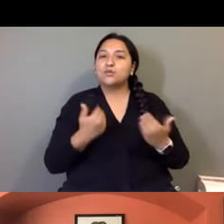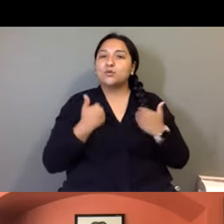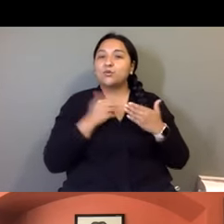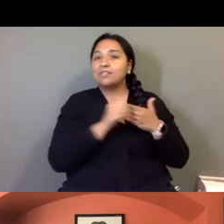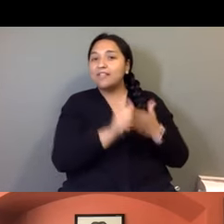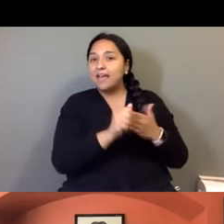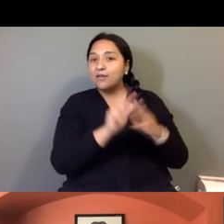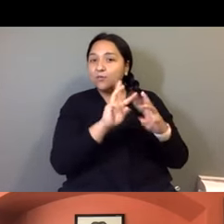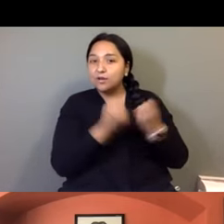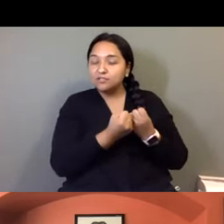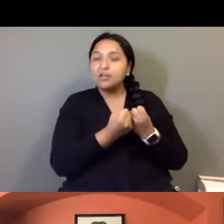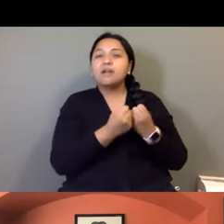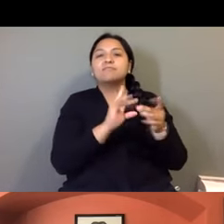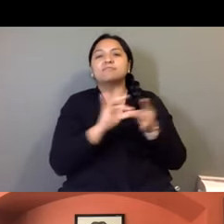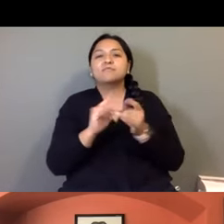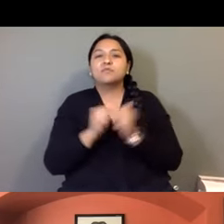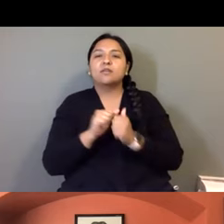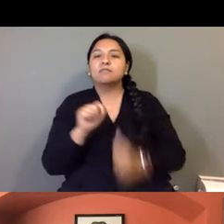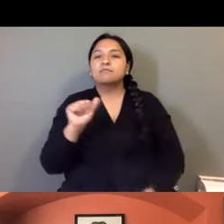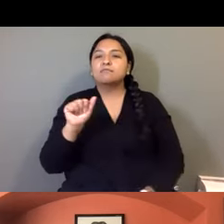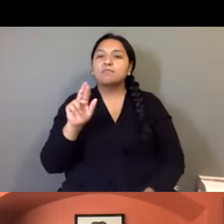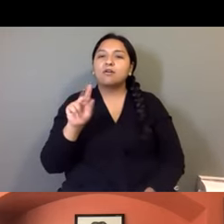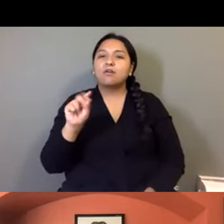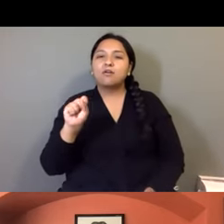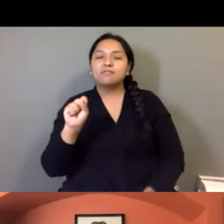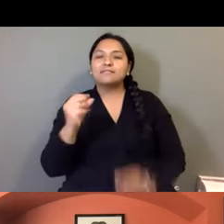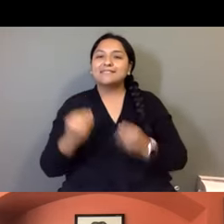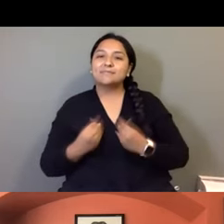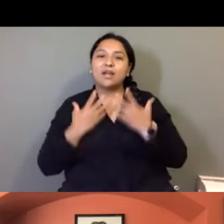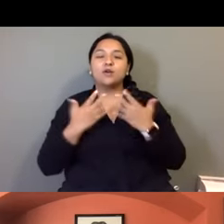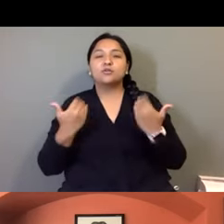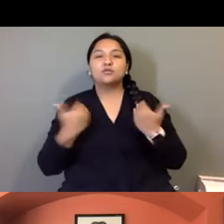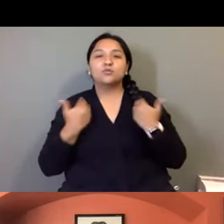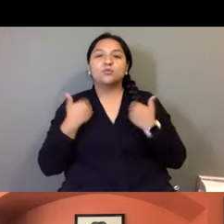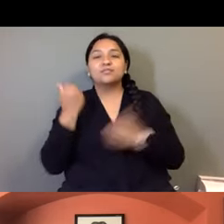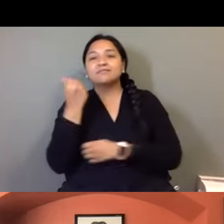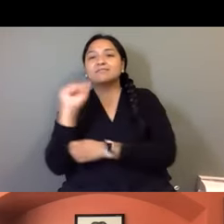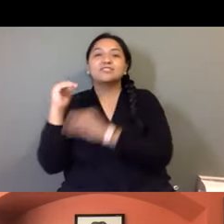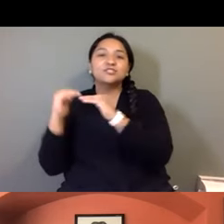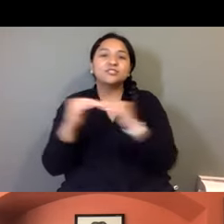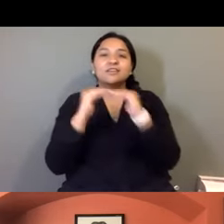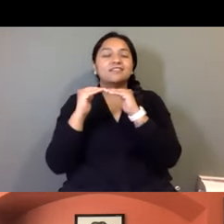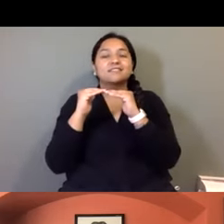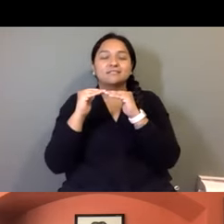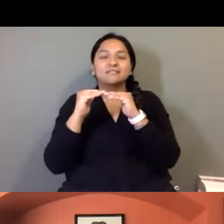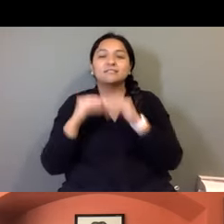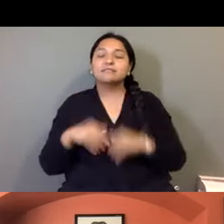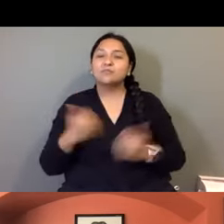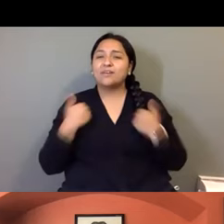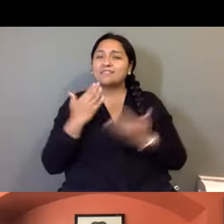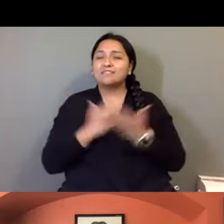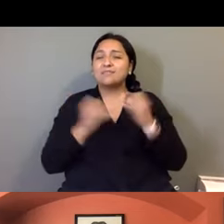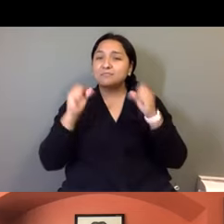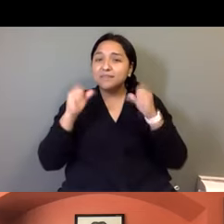is arts-inspired youth justice movements. And we have some amazing young people with y'all today. We just want to give